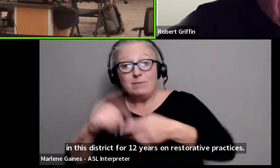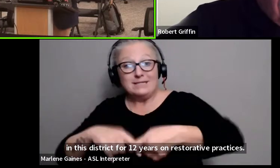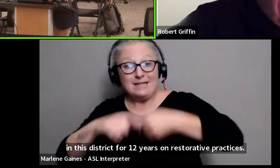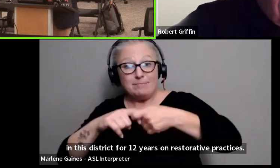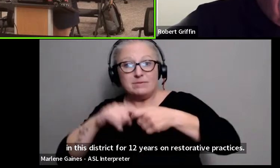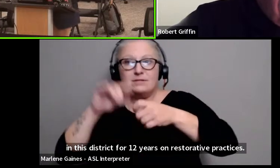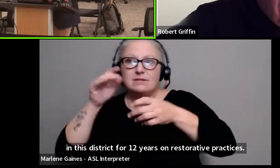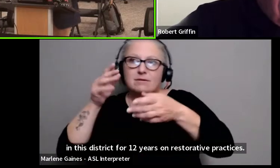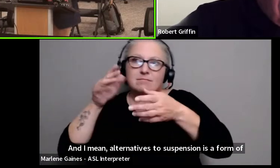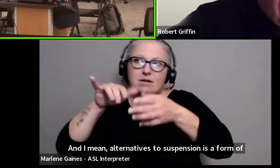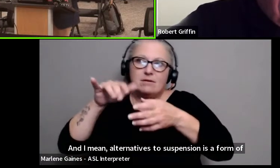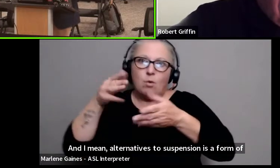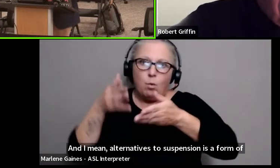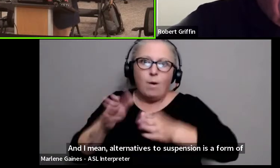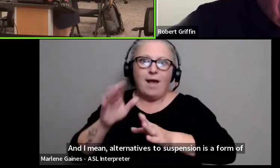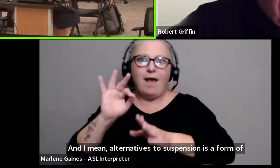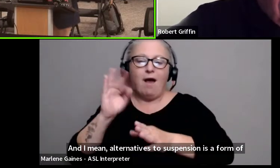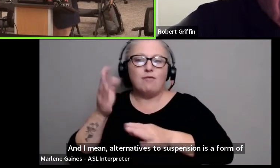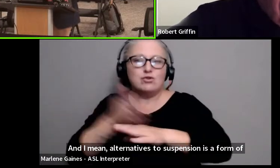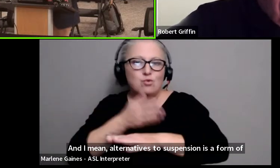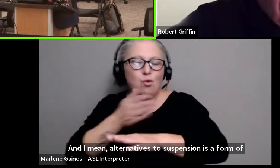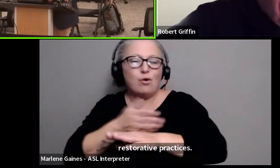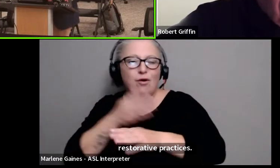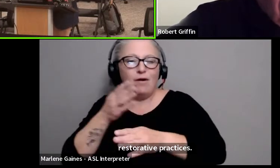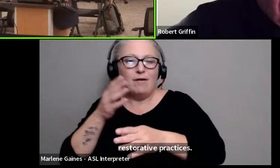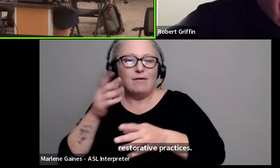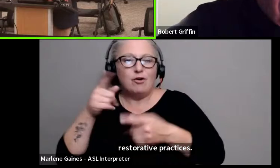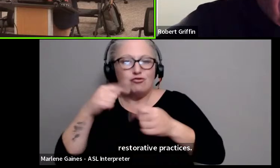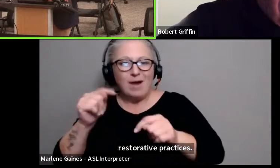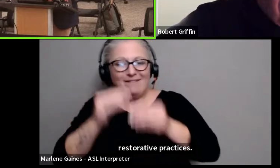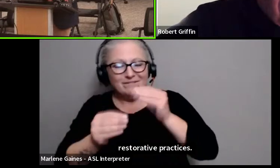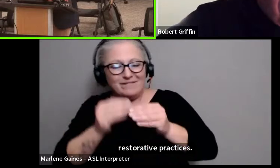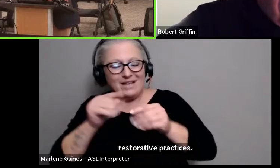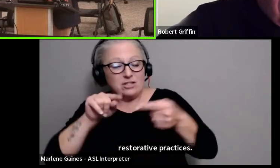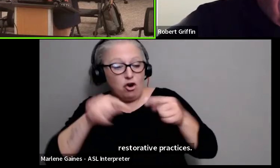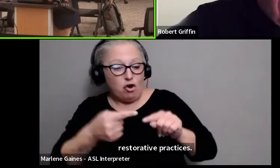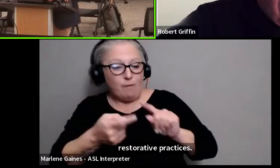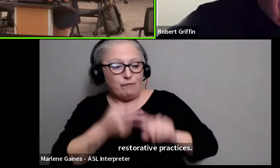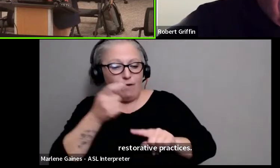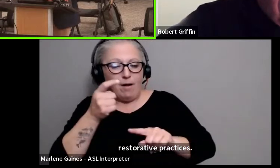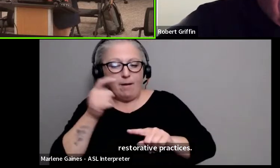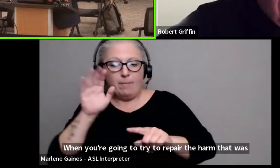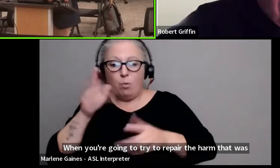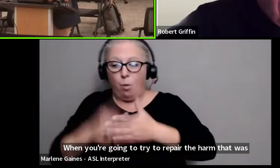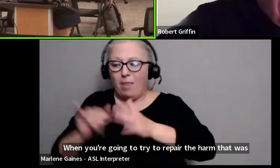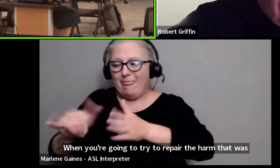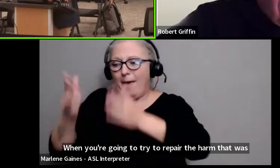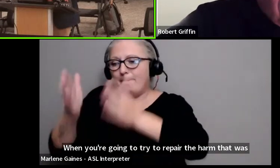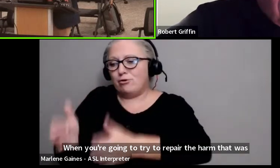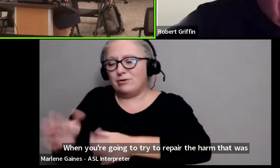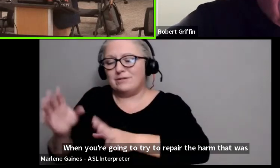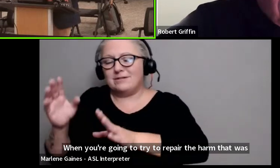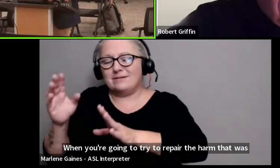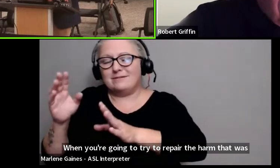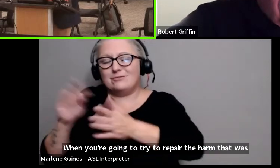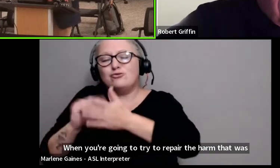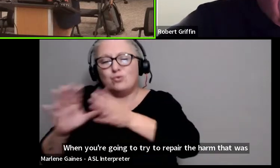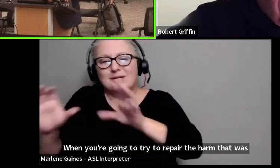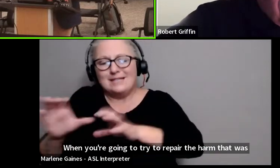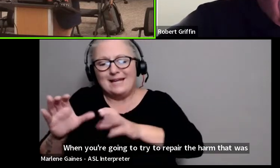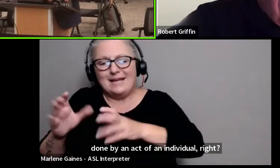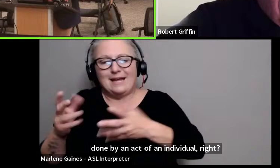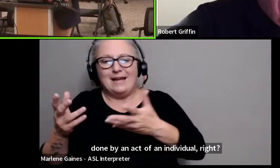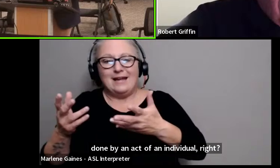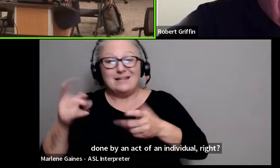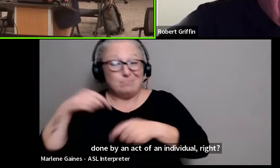restorative practices. I mean, when you're going to try to repair the harm that was done by an act of an individual, right? So it's